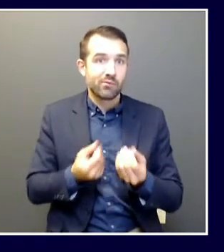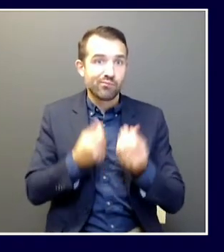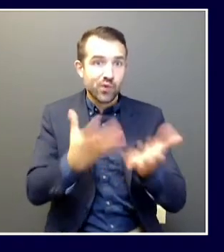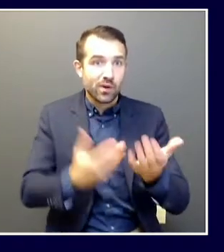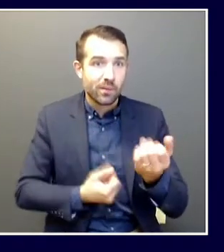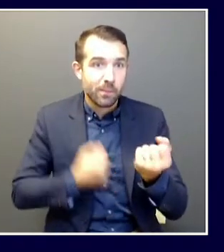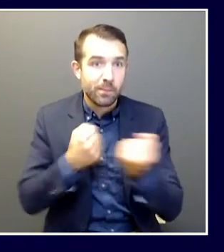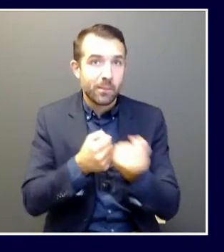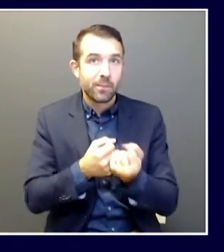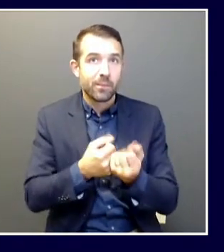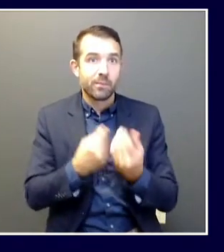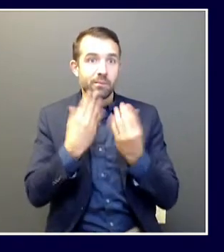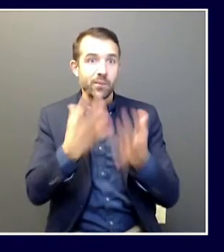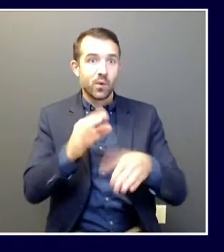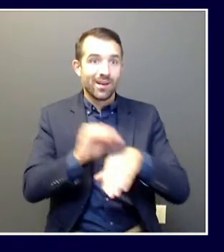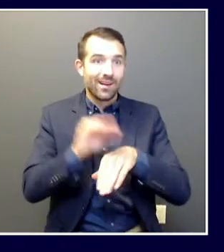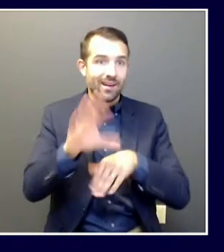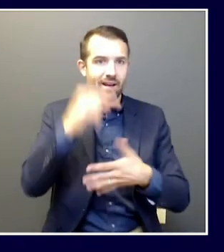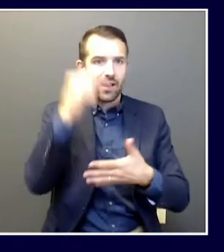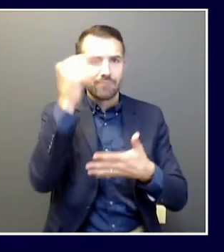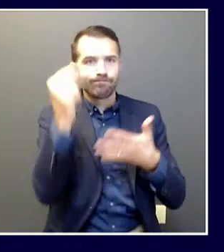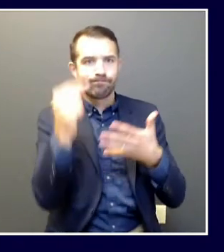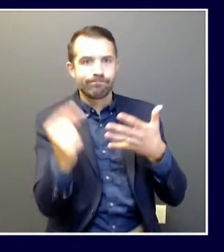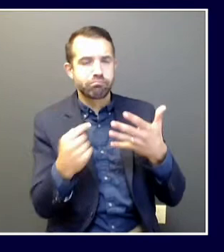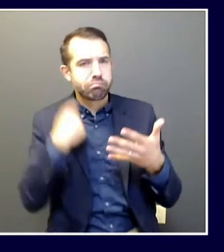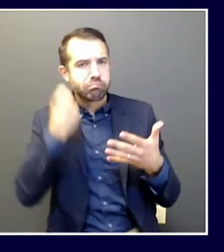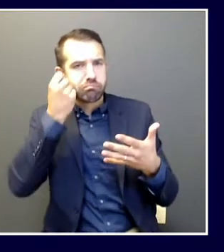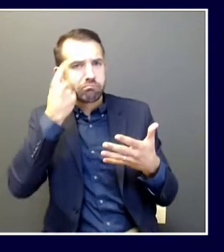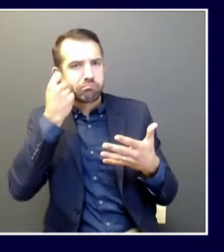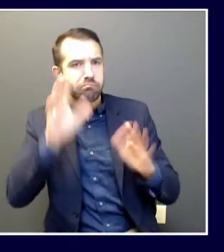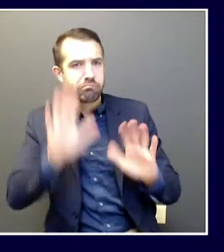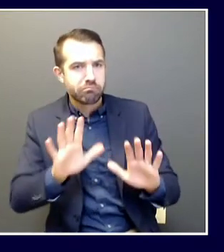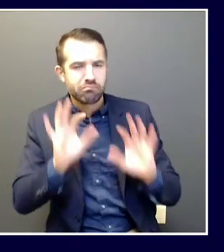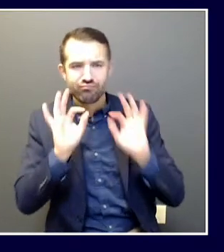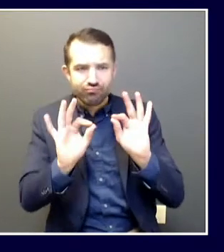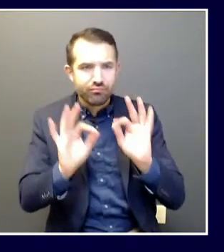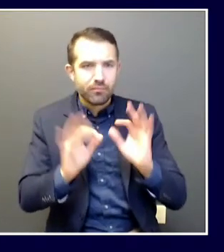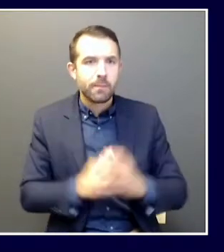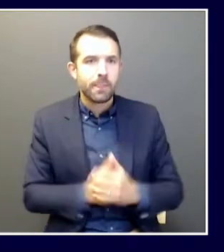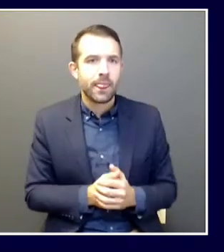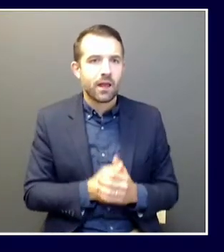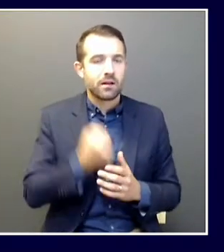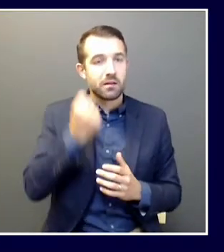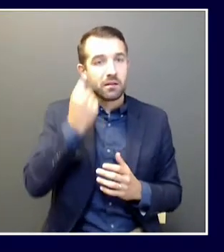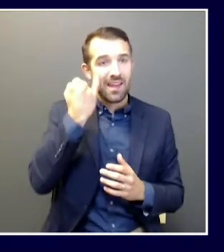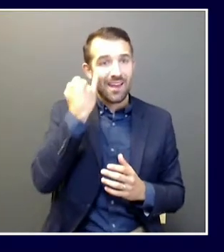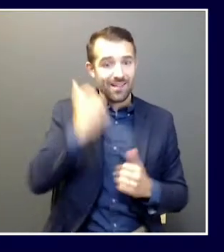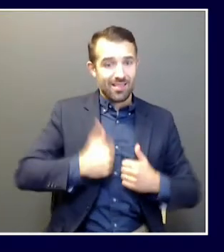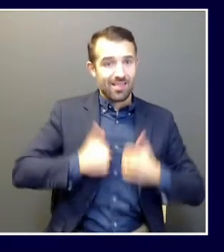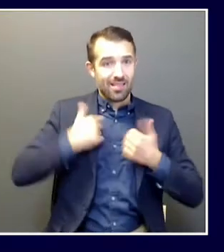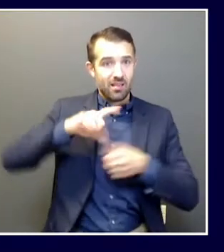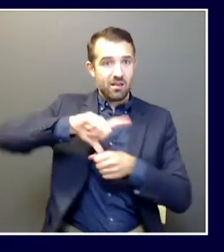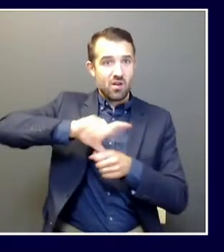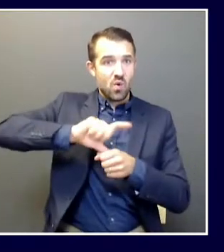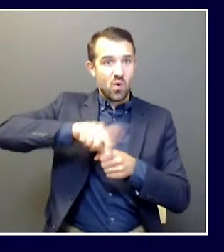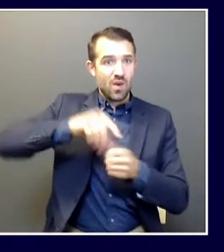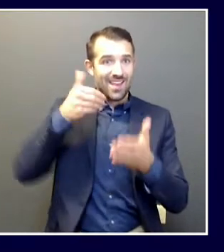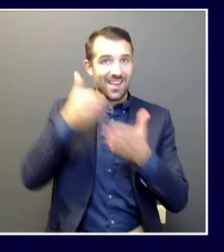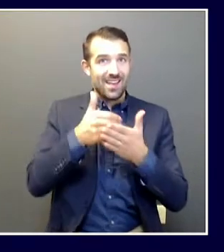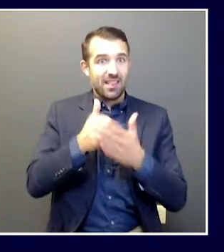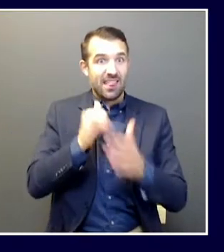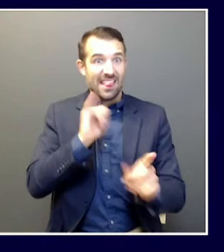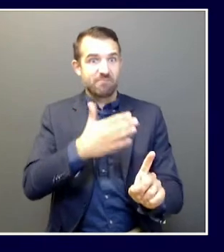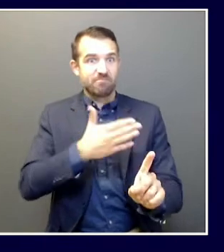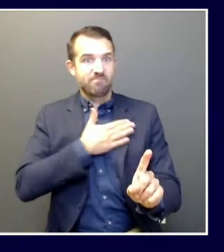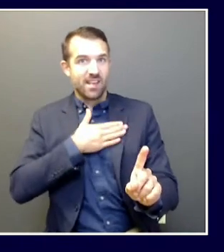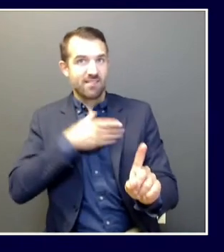somebody who lives in that community and that might be your local hospital. If you're weighing public health crises, would this seem like